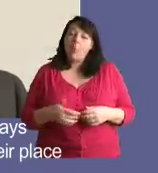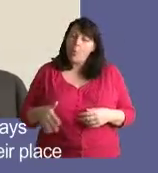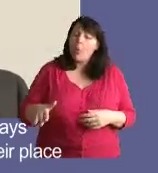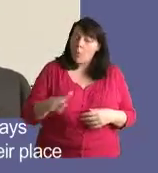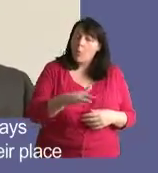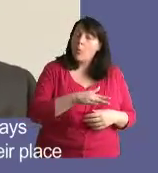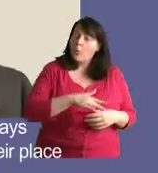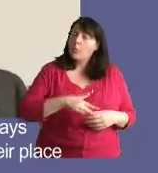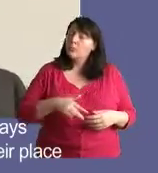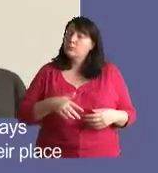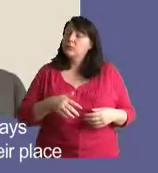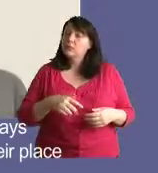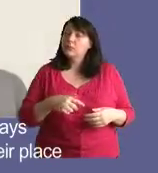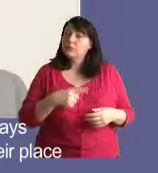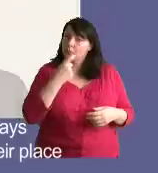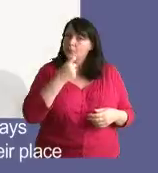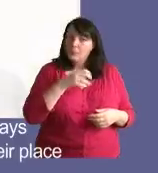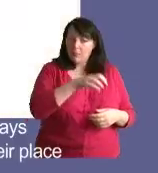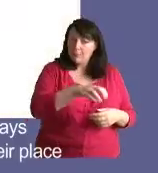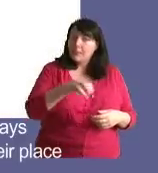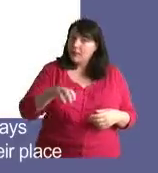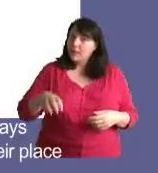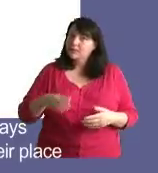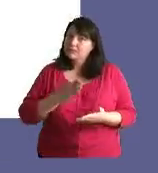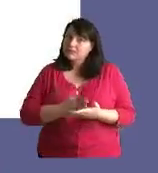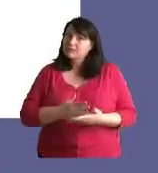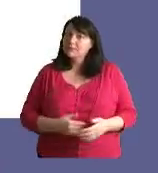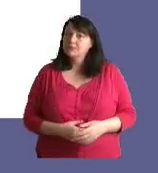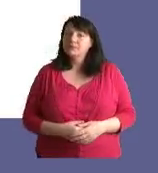research, and all of them have their place.